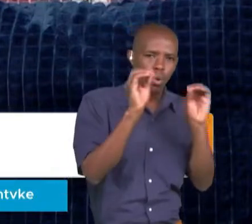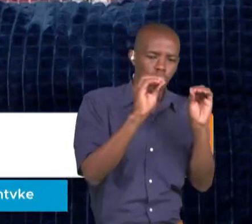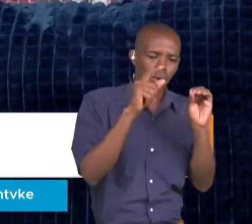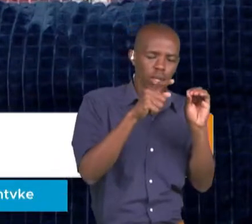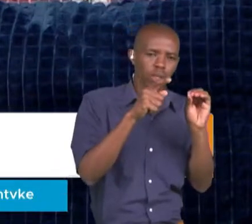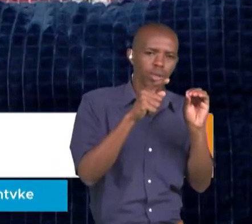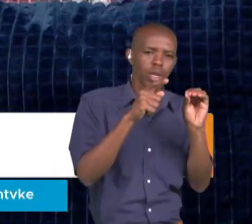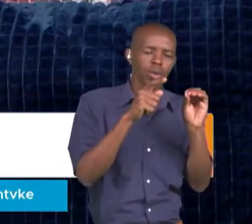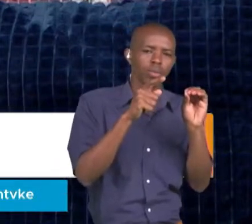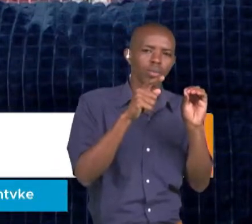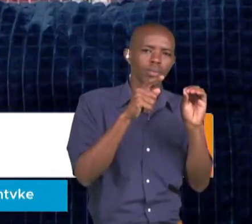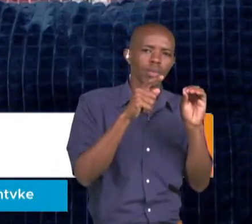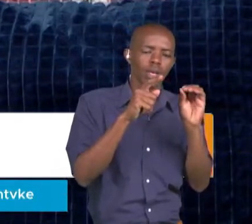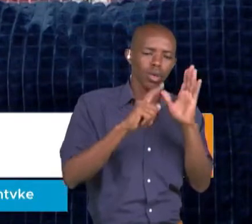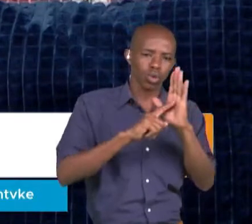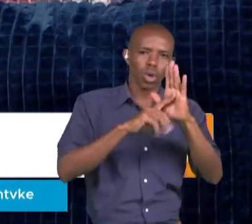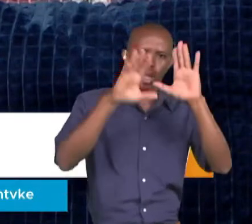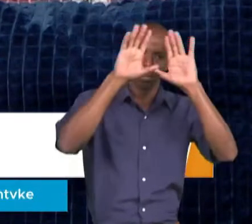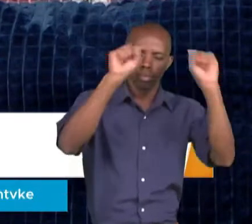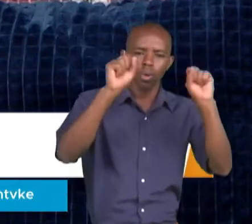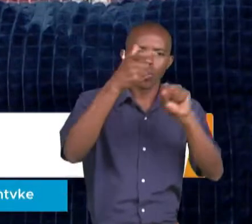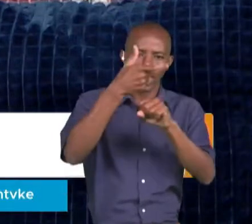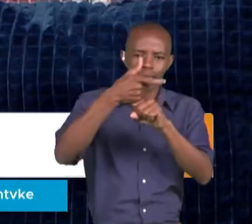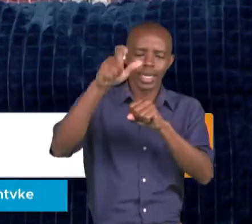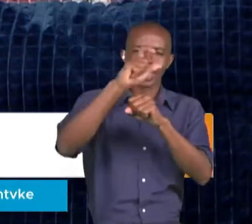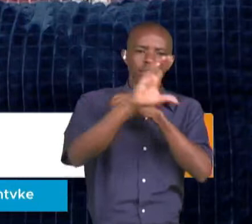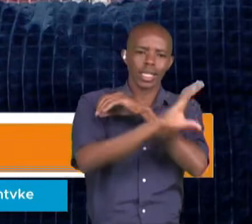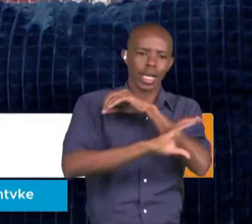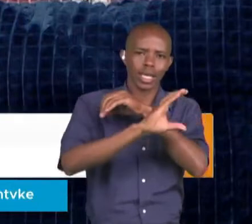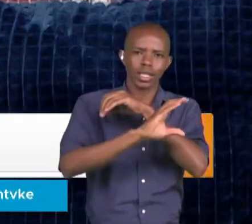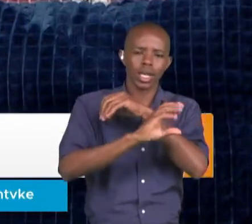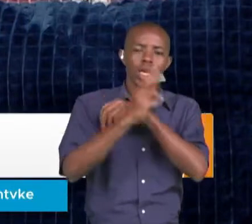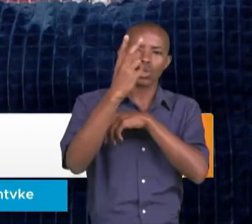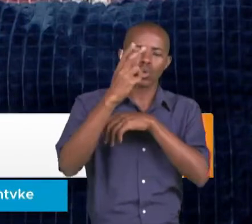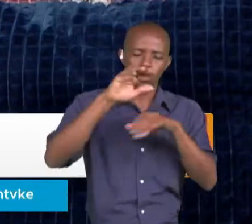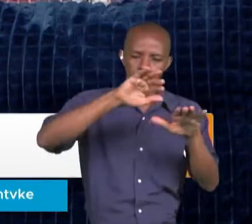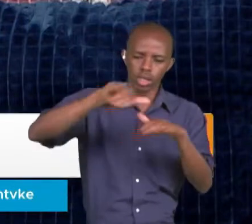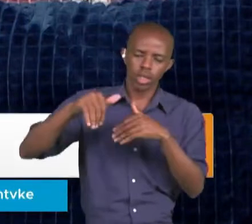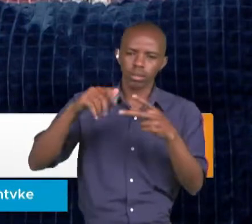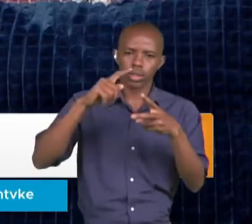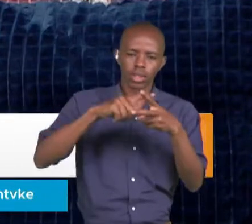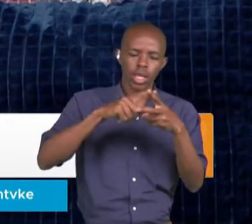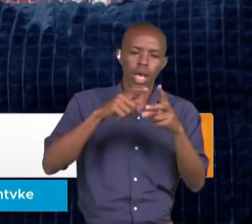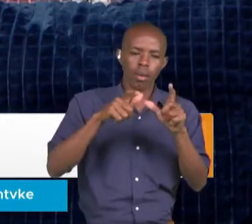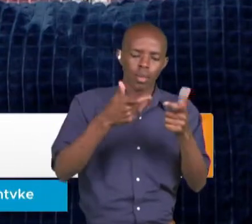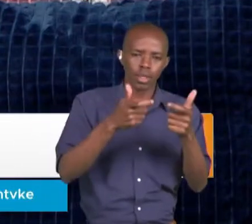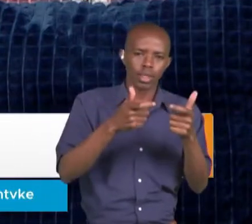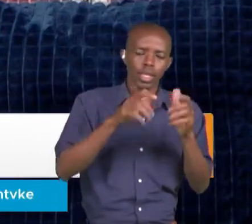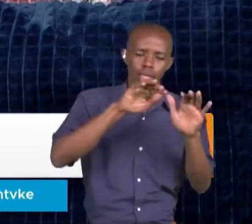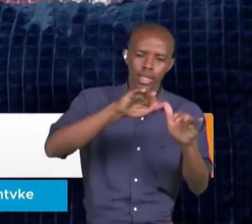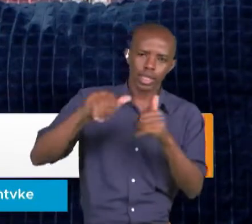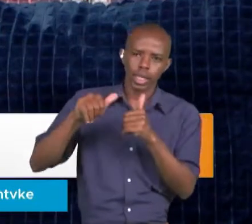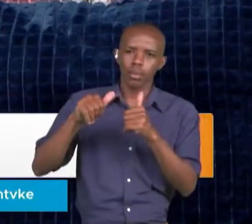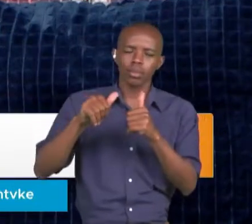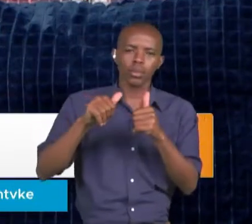set a precedent on whether kidnaps will increase in the country. And we have two types of kidnaps. We have the express kidnaps, kidnappings